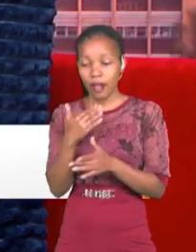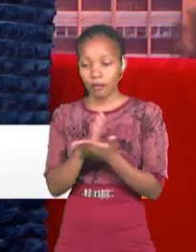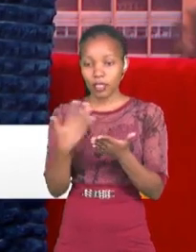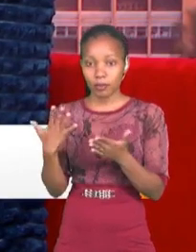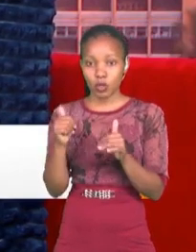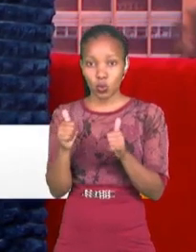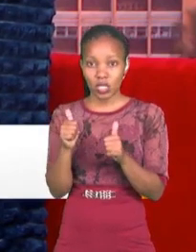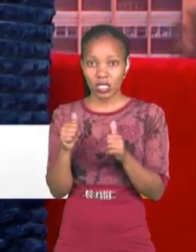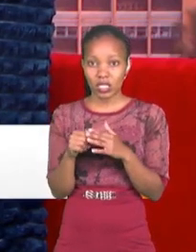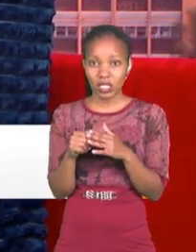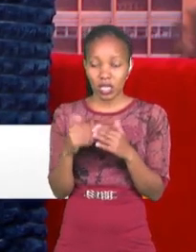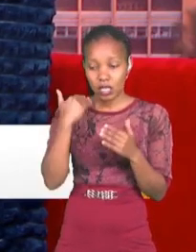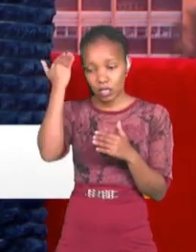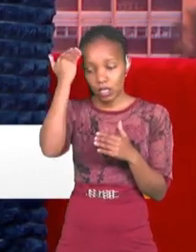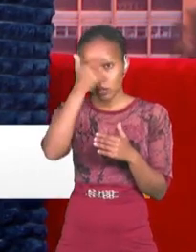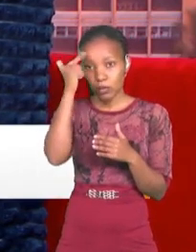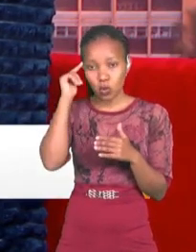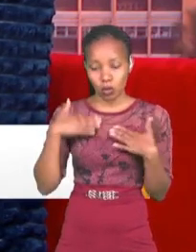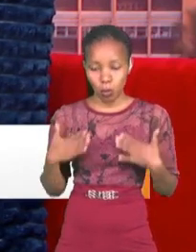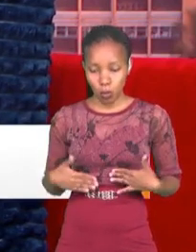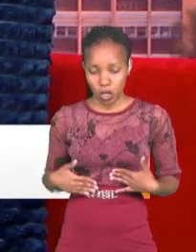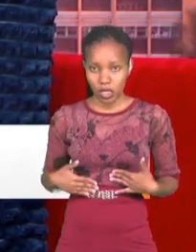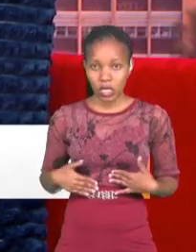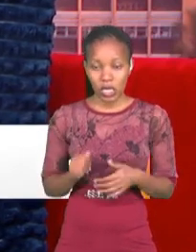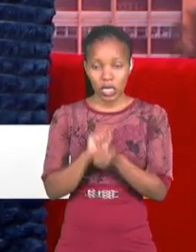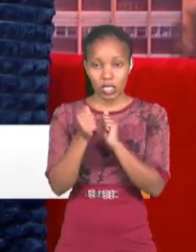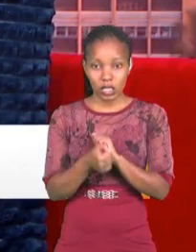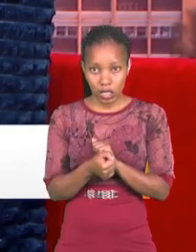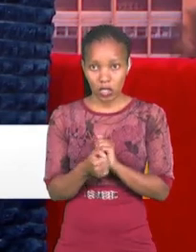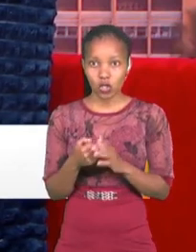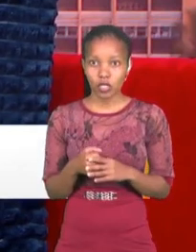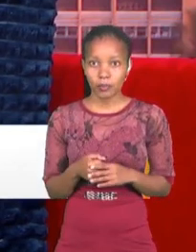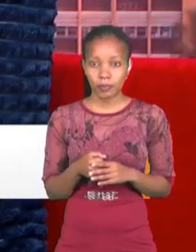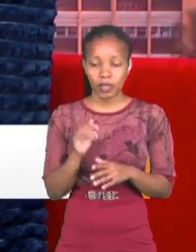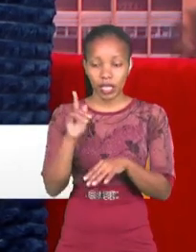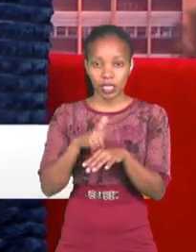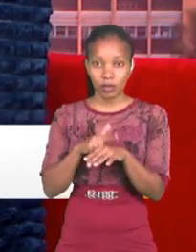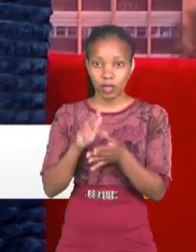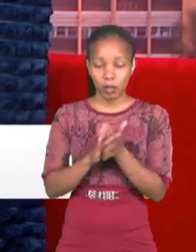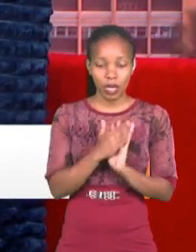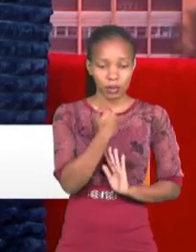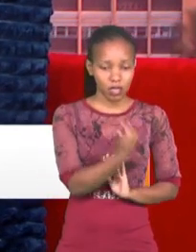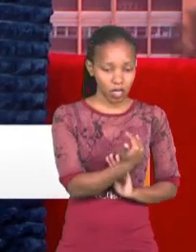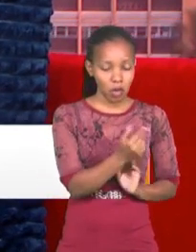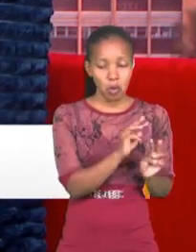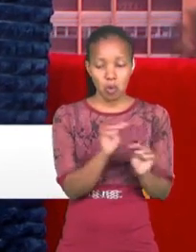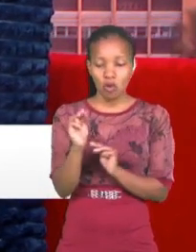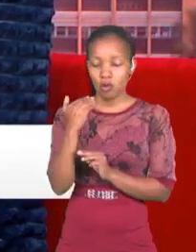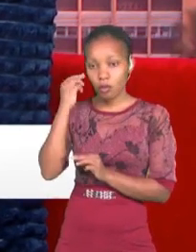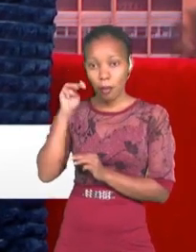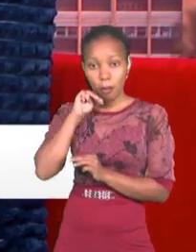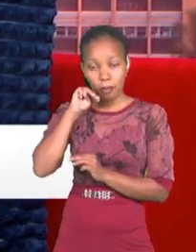in adolescent, like stress, because their body structure is being changed at that time. They are becoming from child to adulthood,